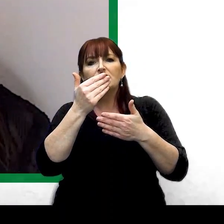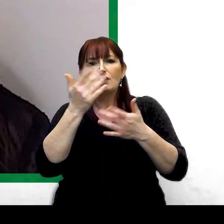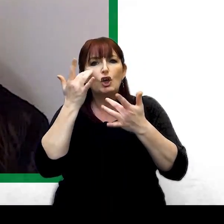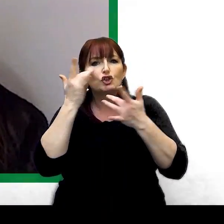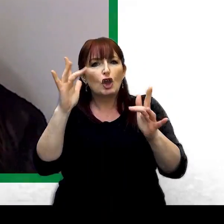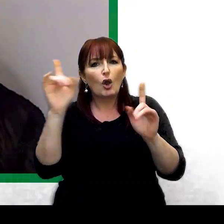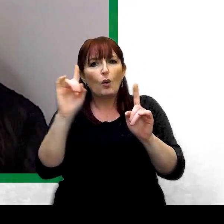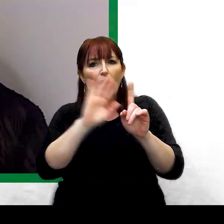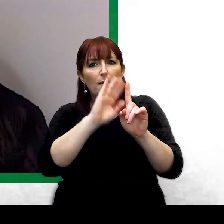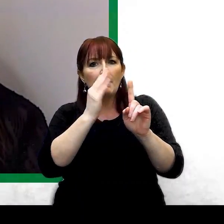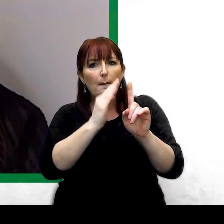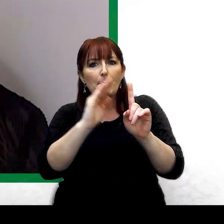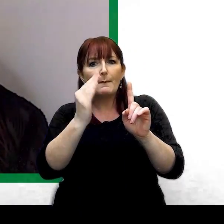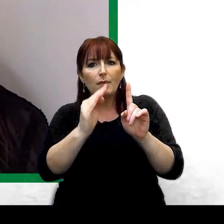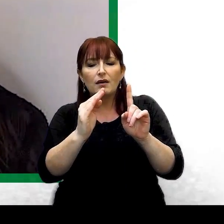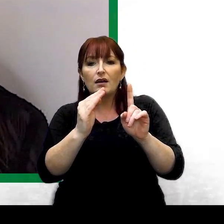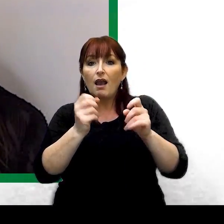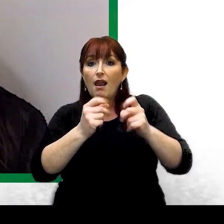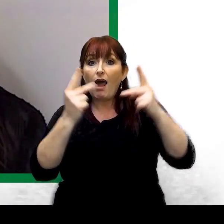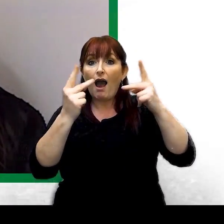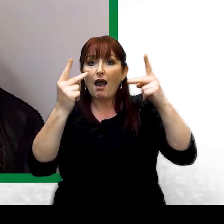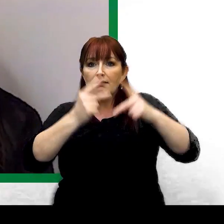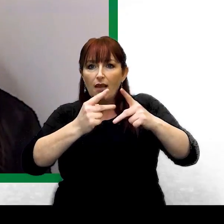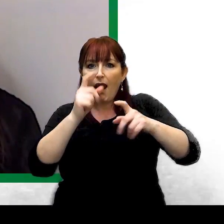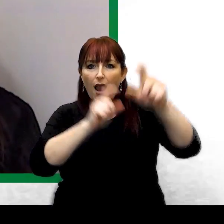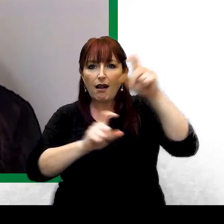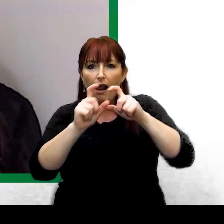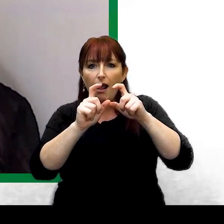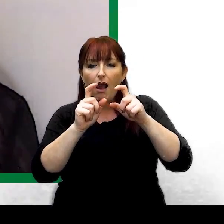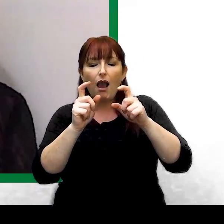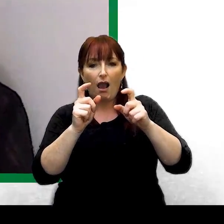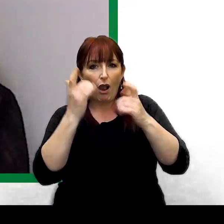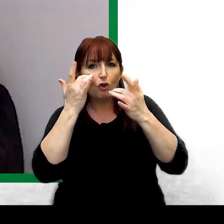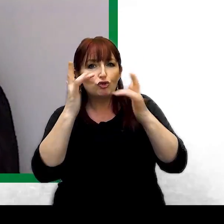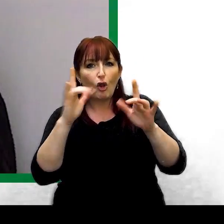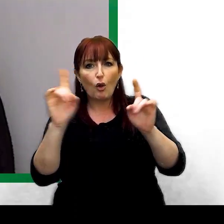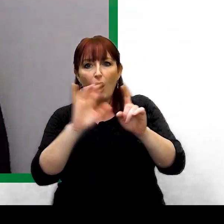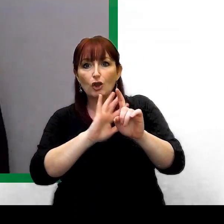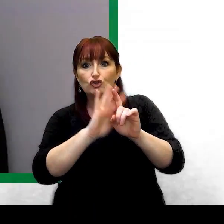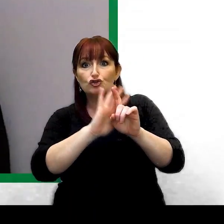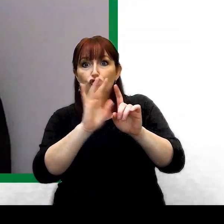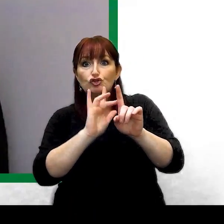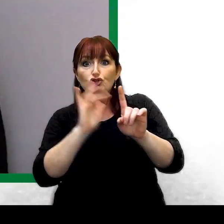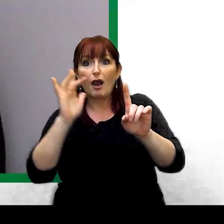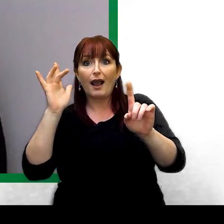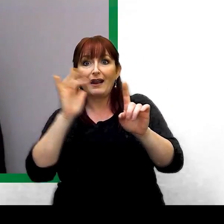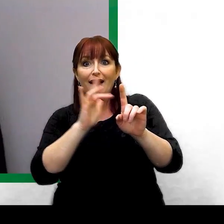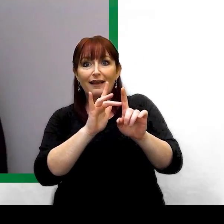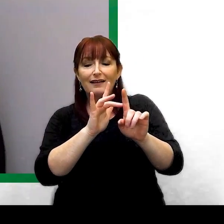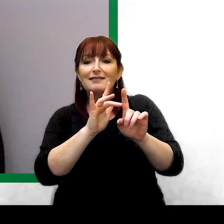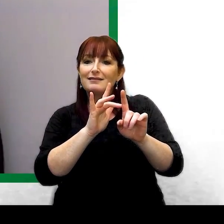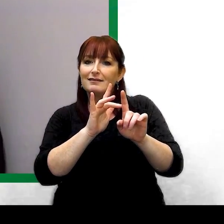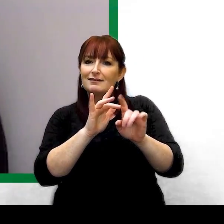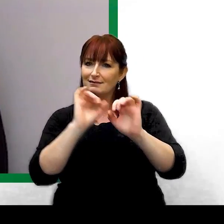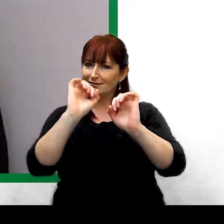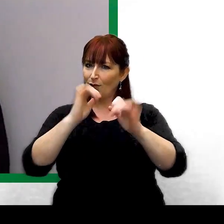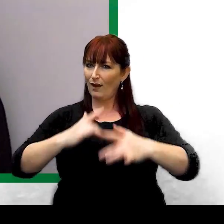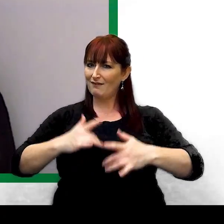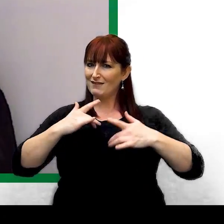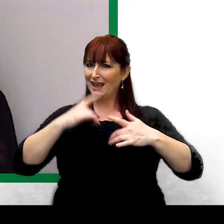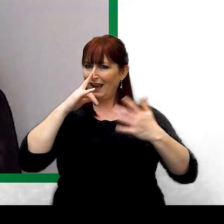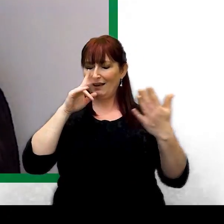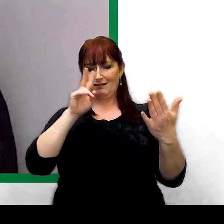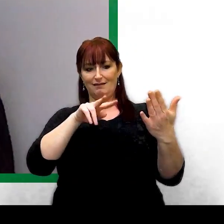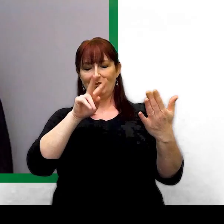and dark colours to show the shiny surface of the pepper reflecting the light. It can totally change your feeling about a piece of art